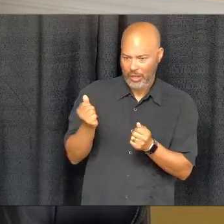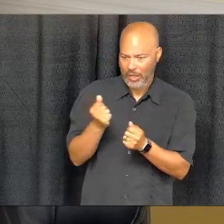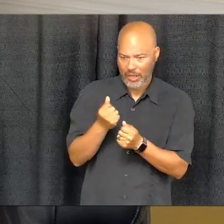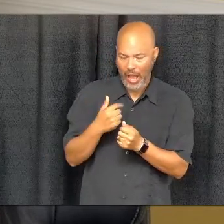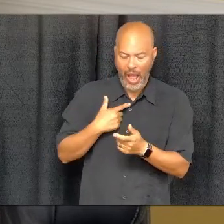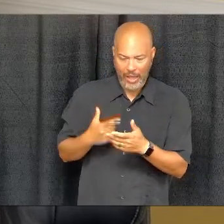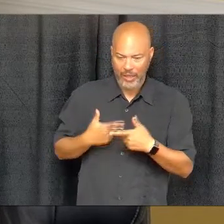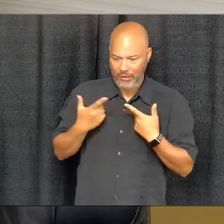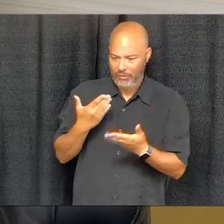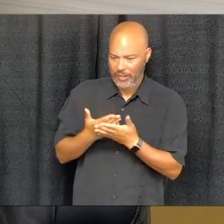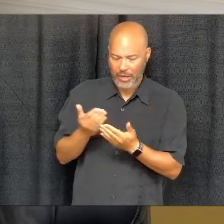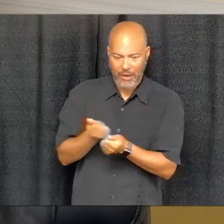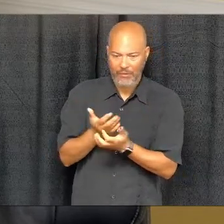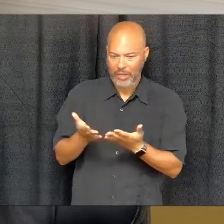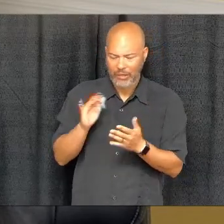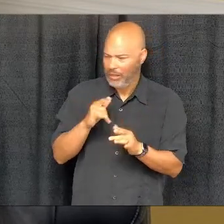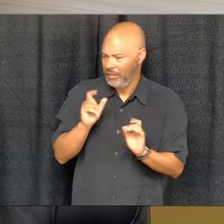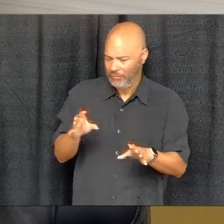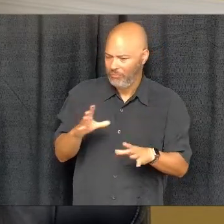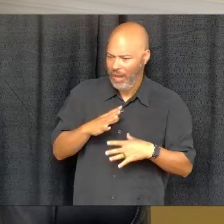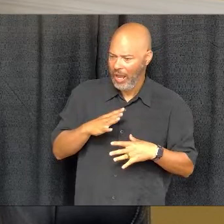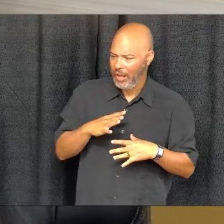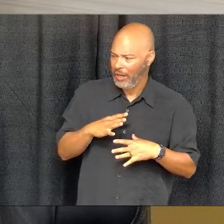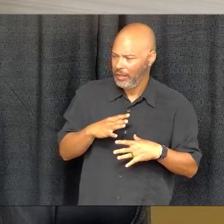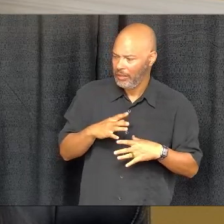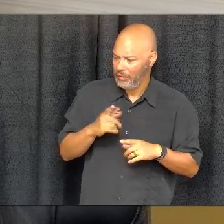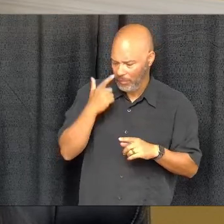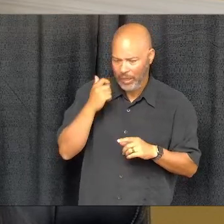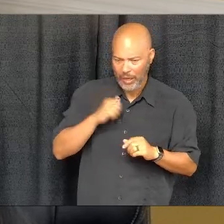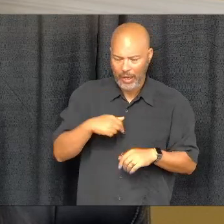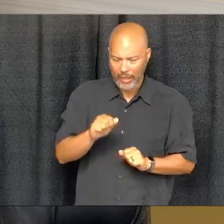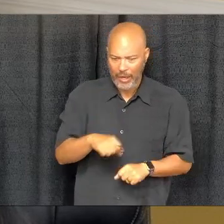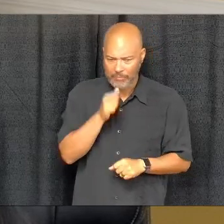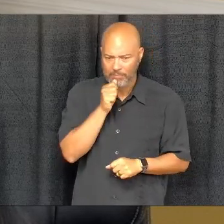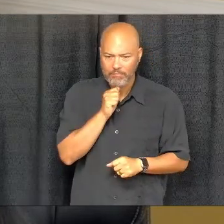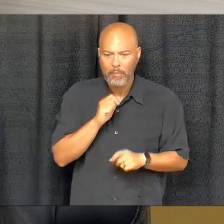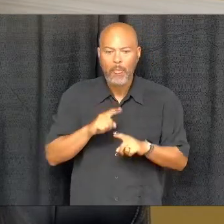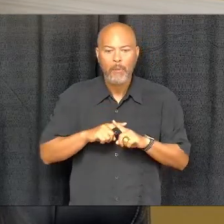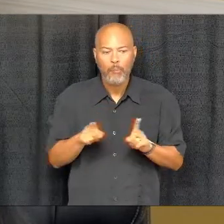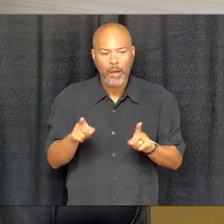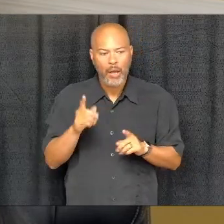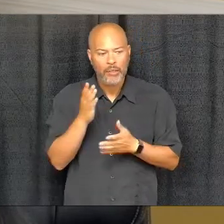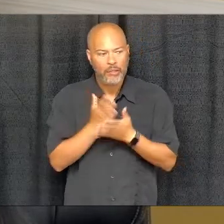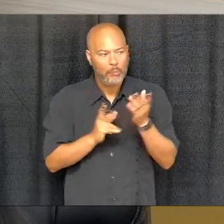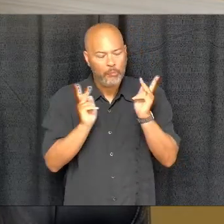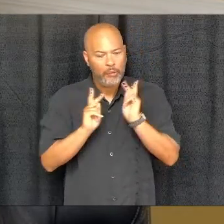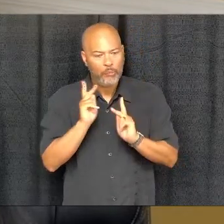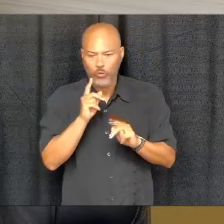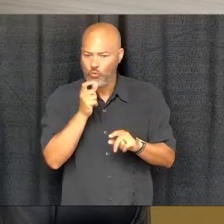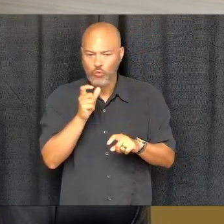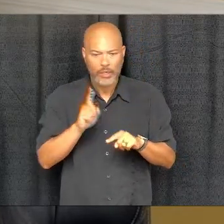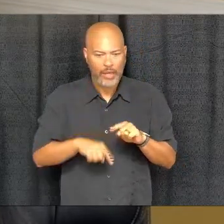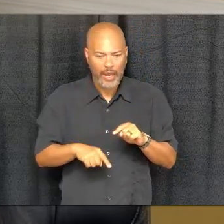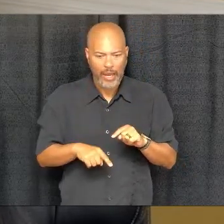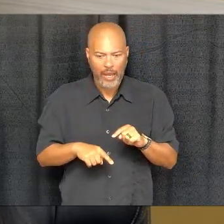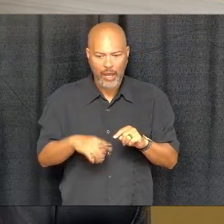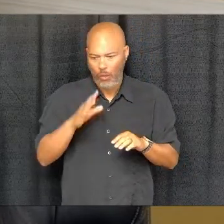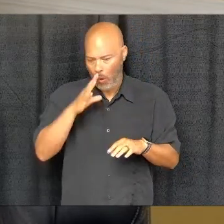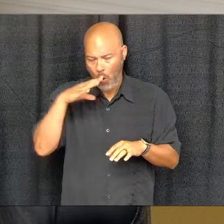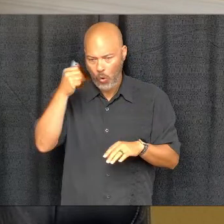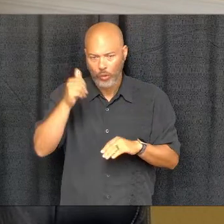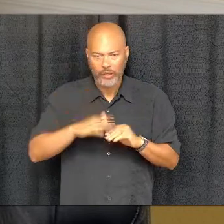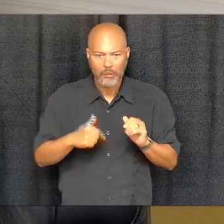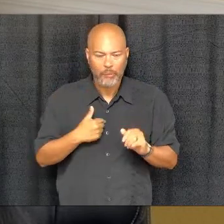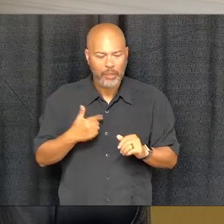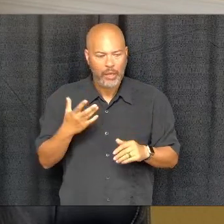neighborhood. And it's okay because I can handle it. But there are people who cannot, that are older than me.